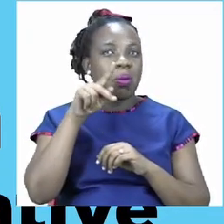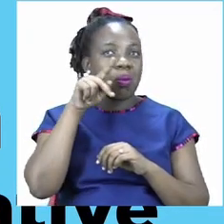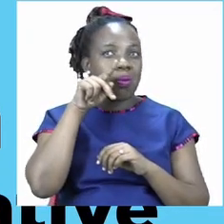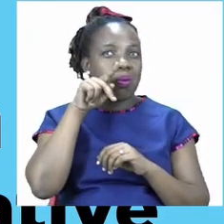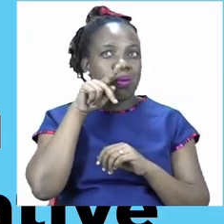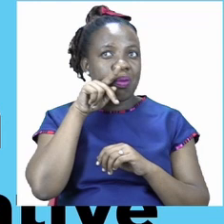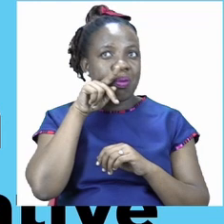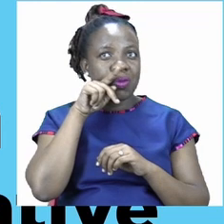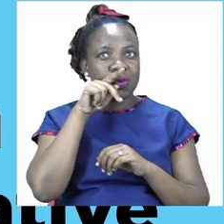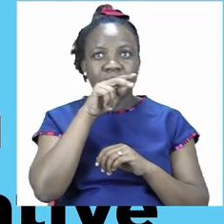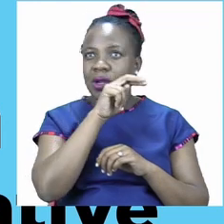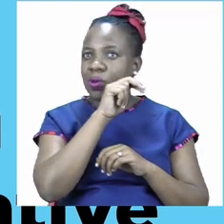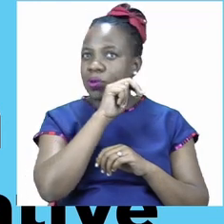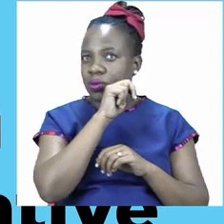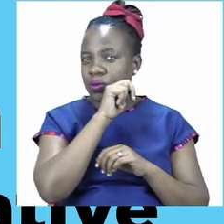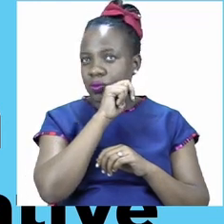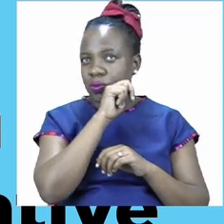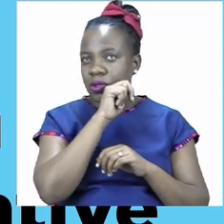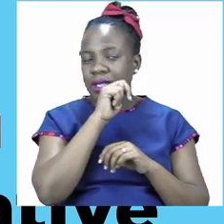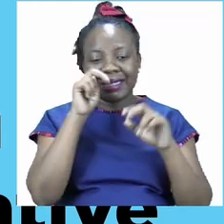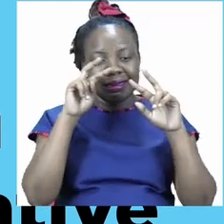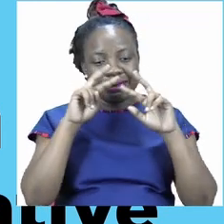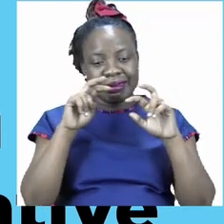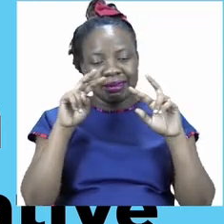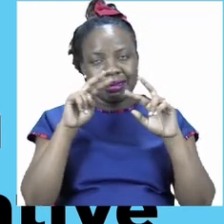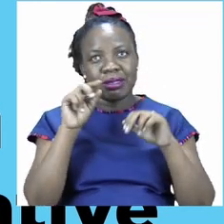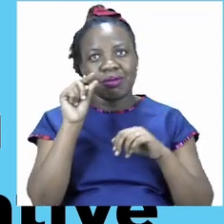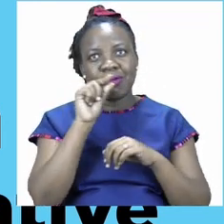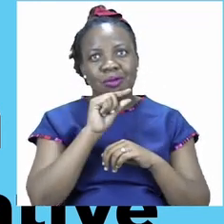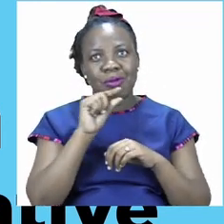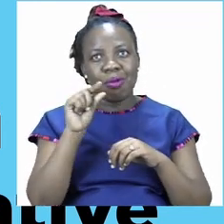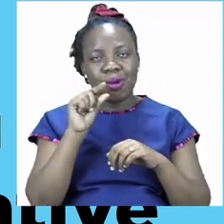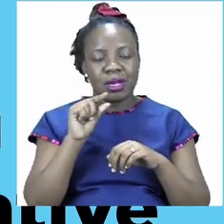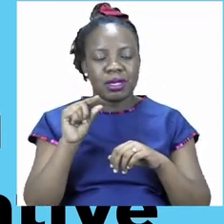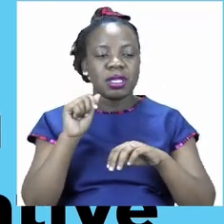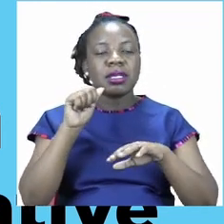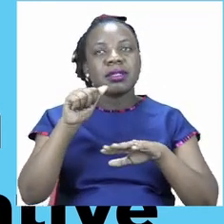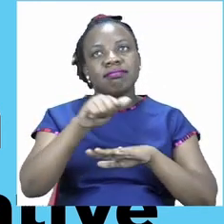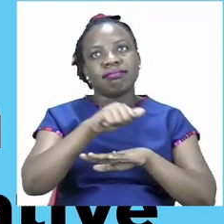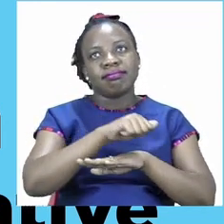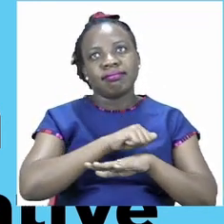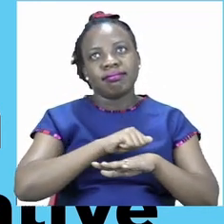demonstratives, pronouns, word search, and area.